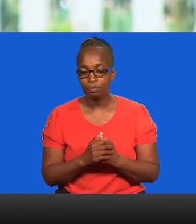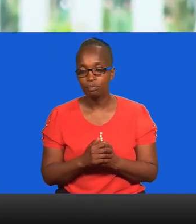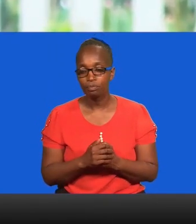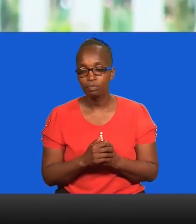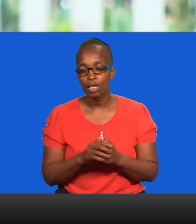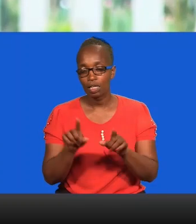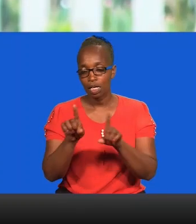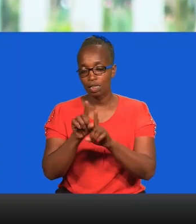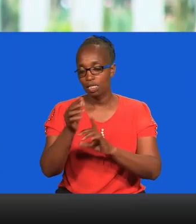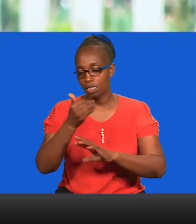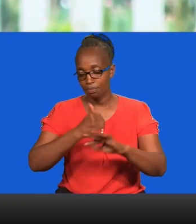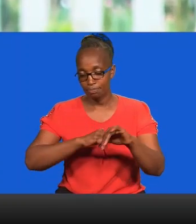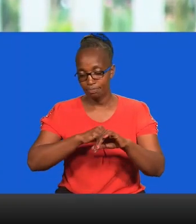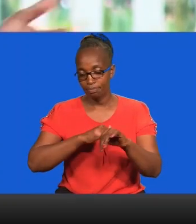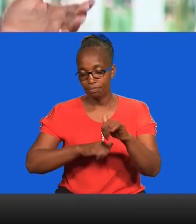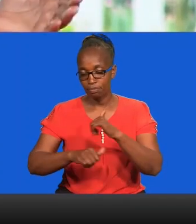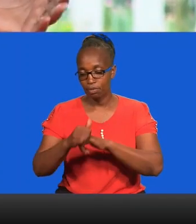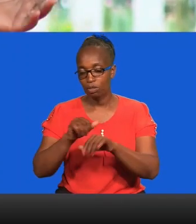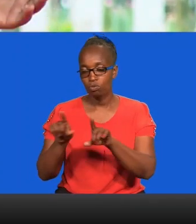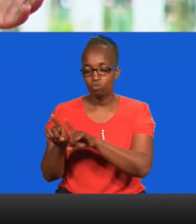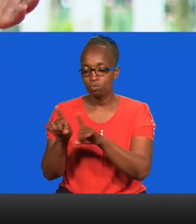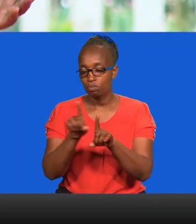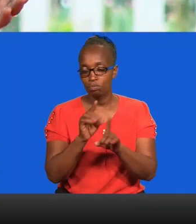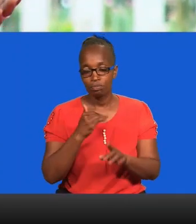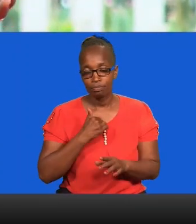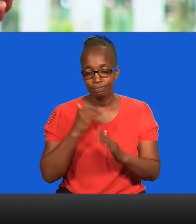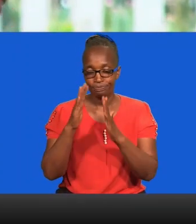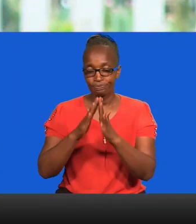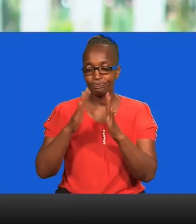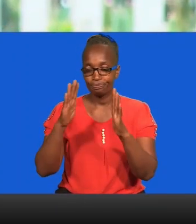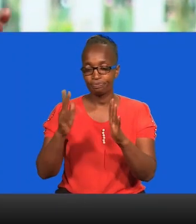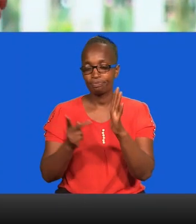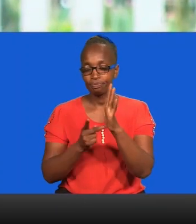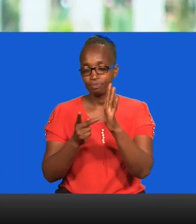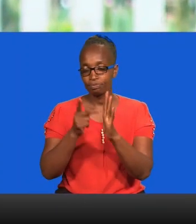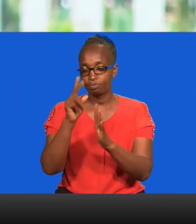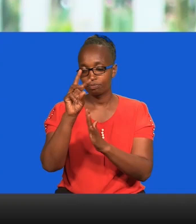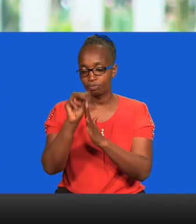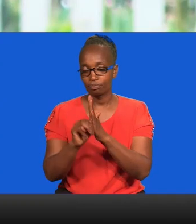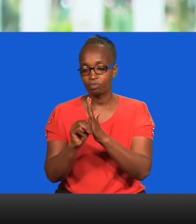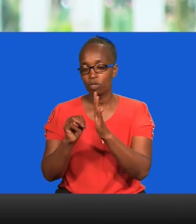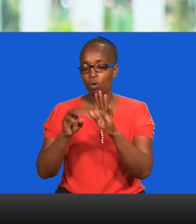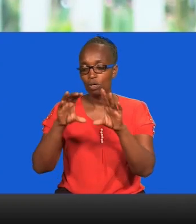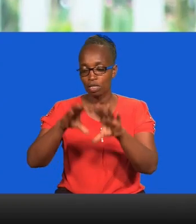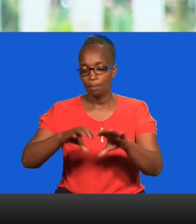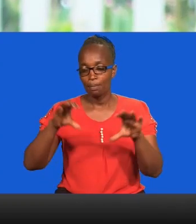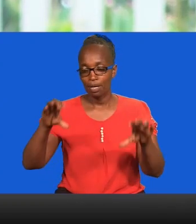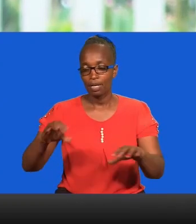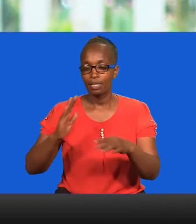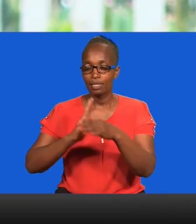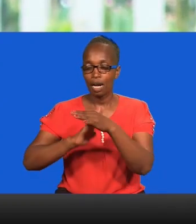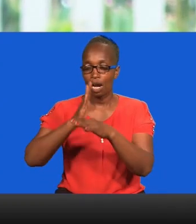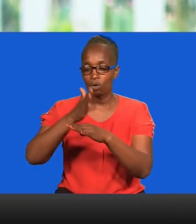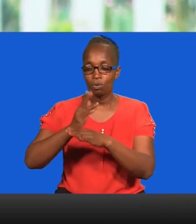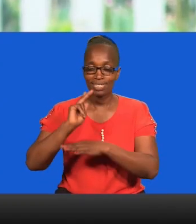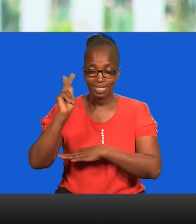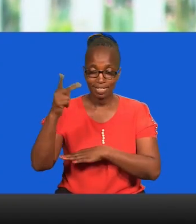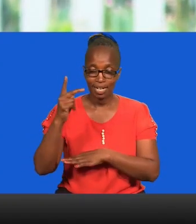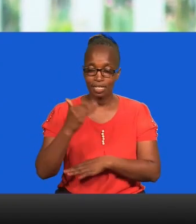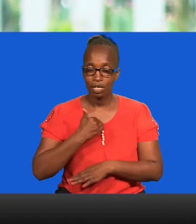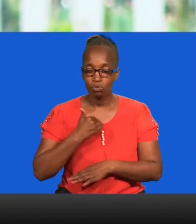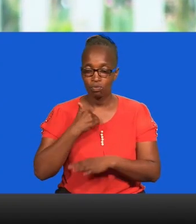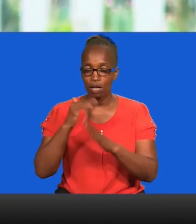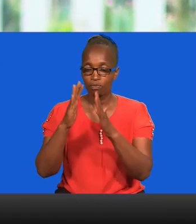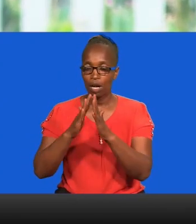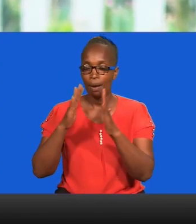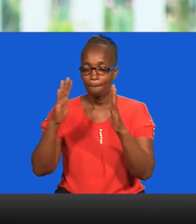exercise. We have a big program on markets across Kenya. We have a big